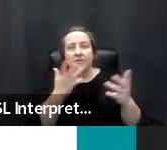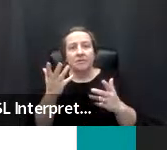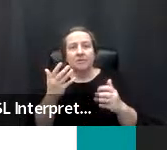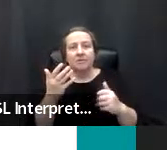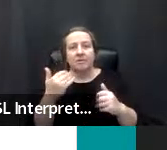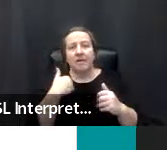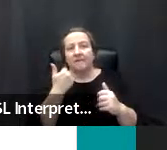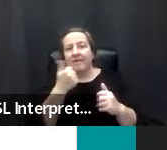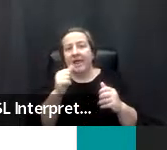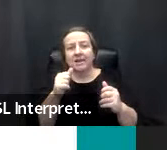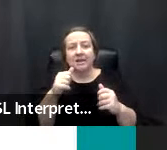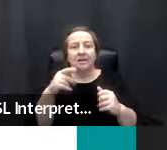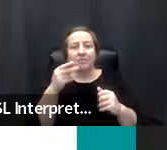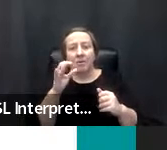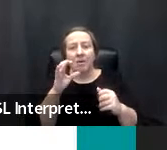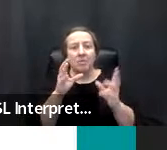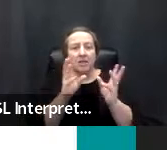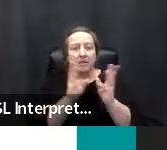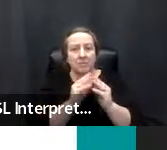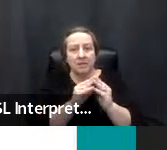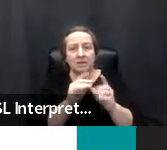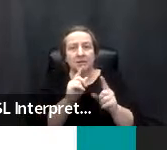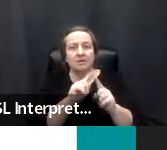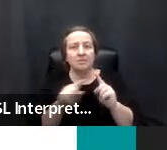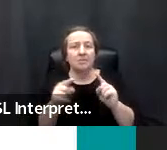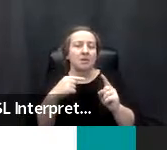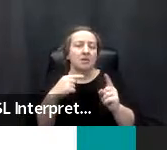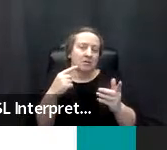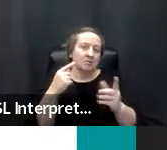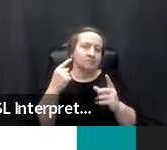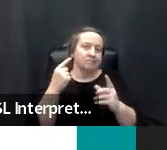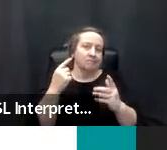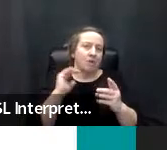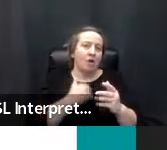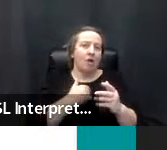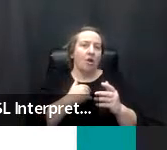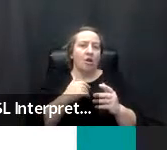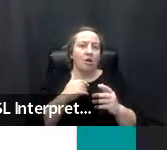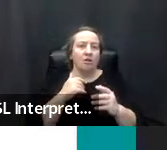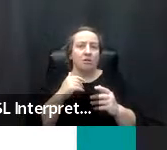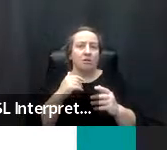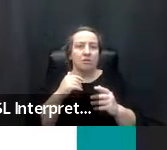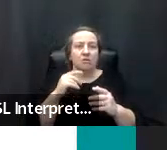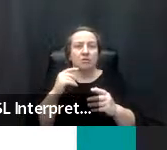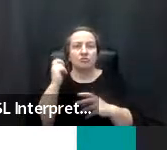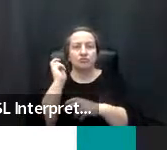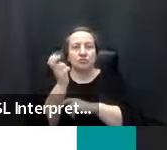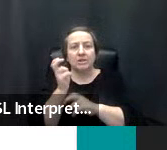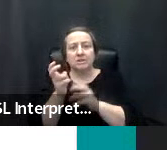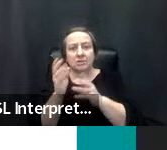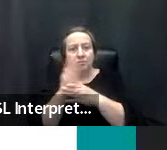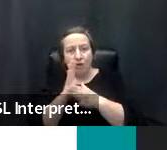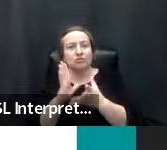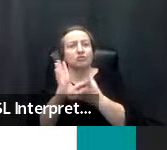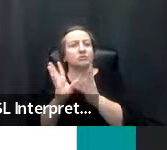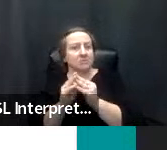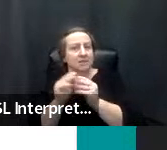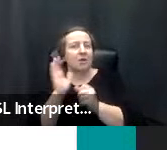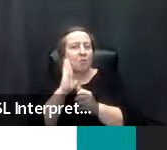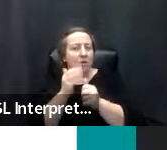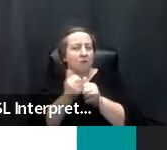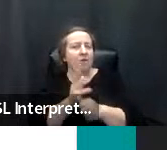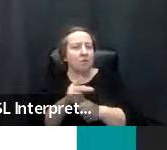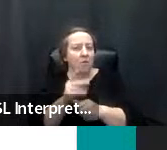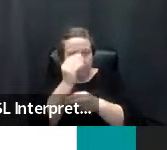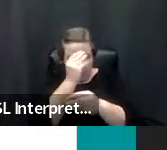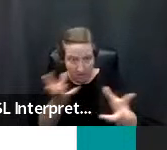sort of public facing meetings, but on a regular basis, our transit partners are meeting. But let me follow up and get back with all